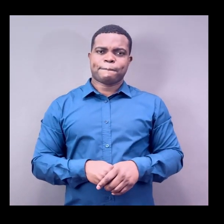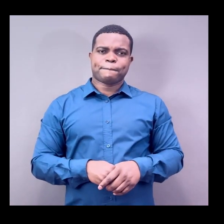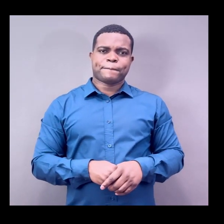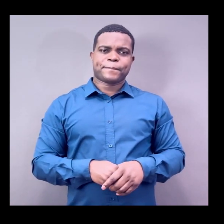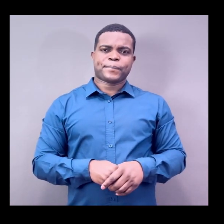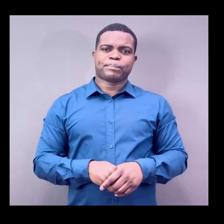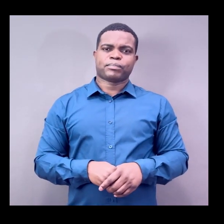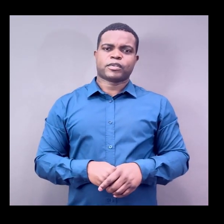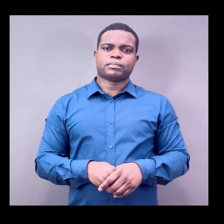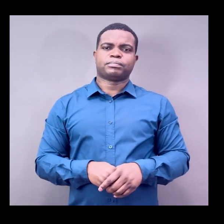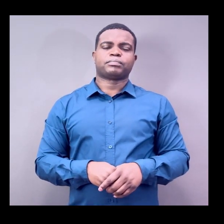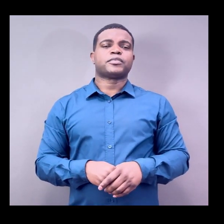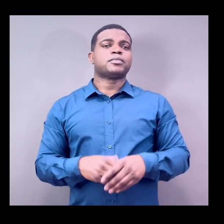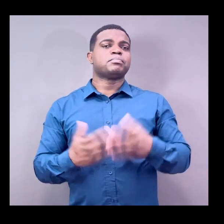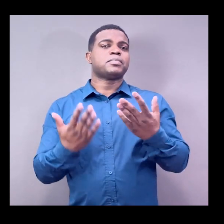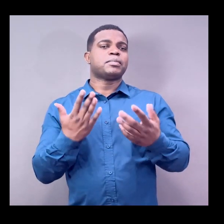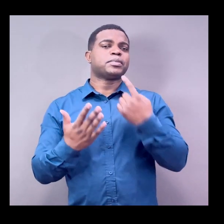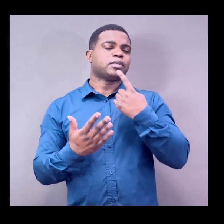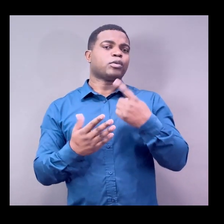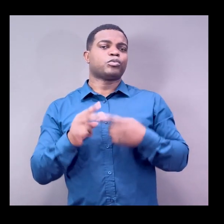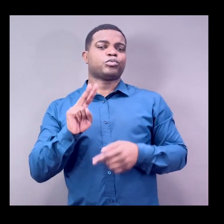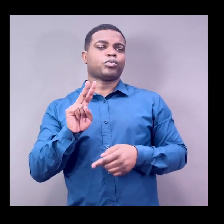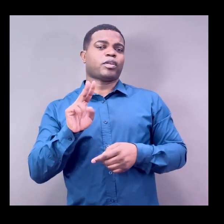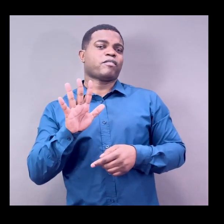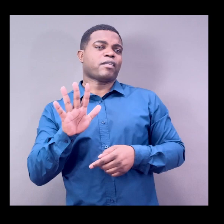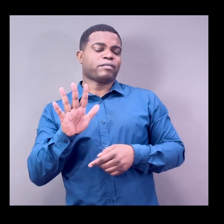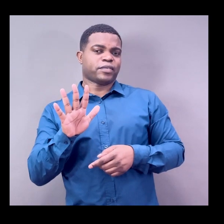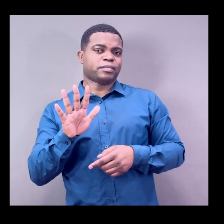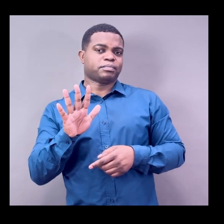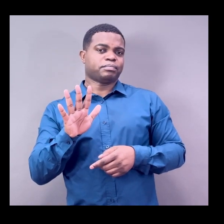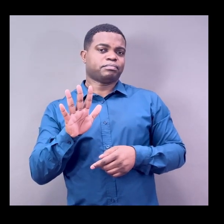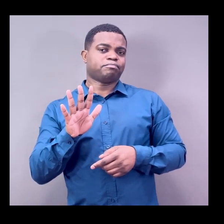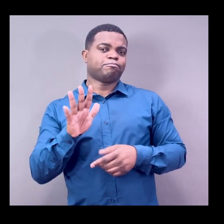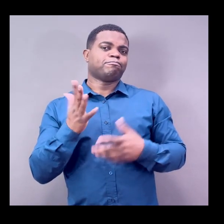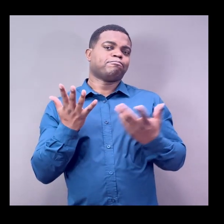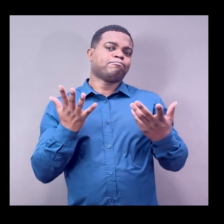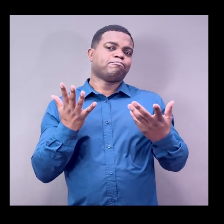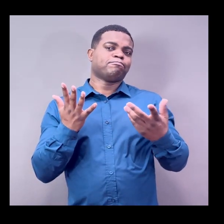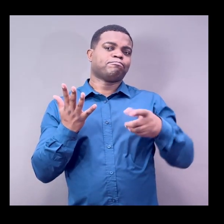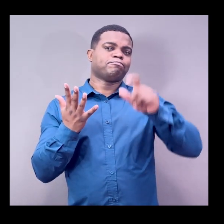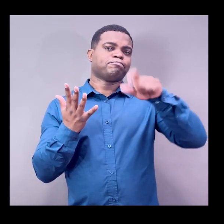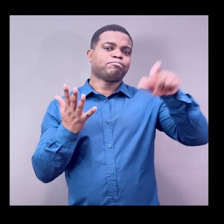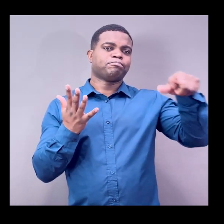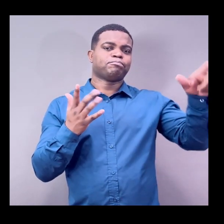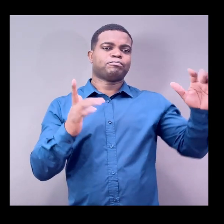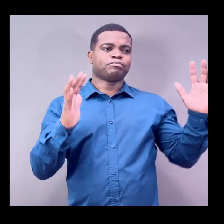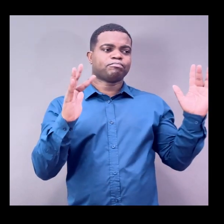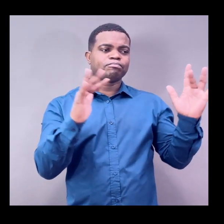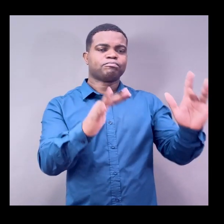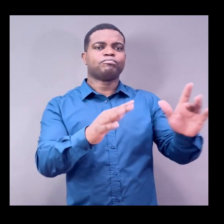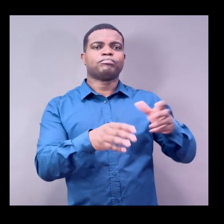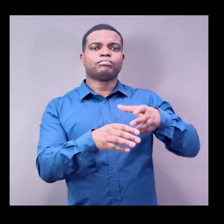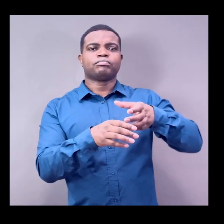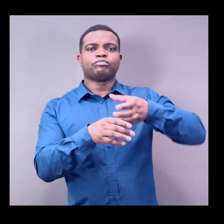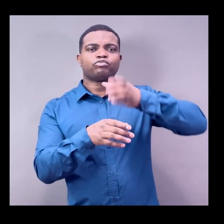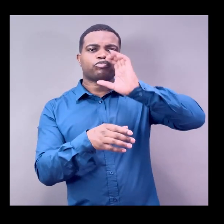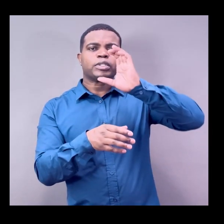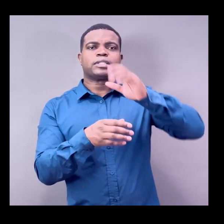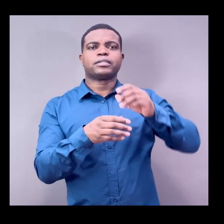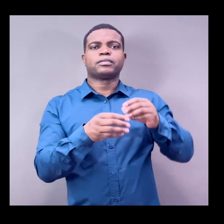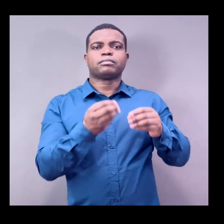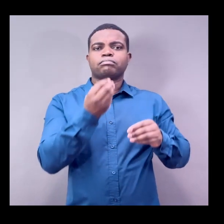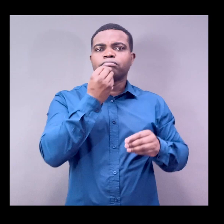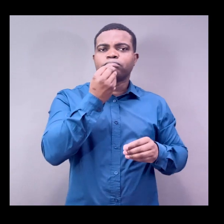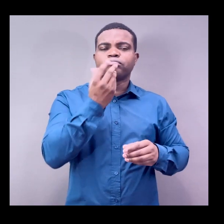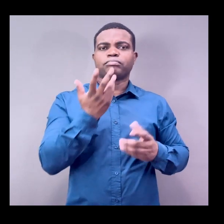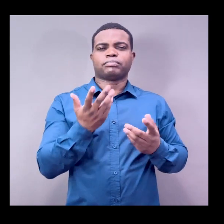getting is maybe 25 units. So let's say that you are going to be getting